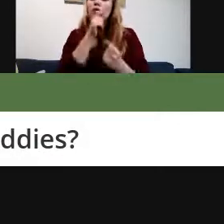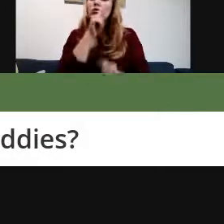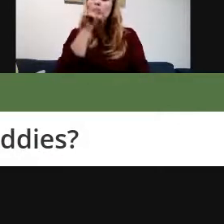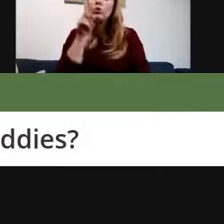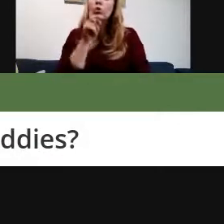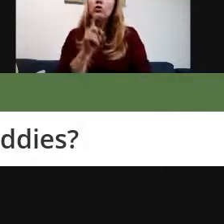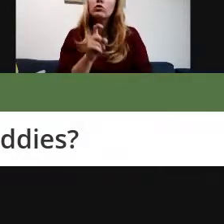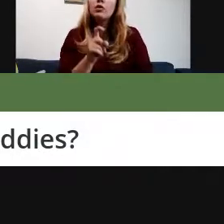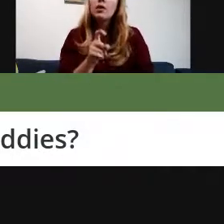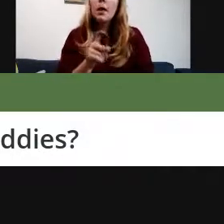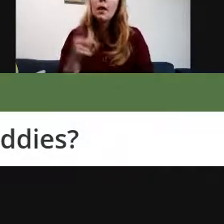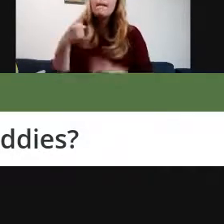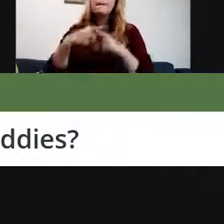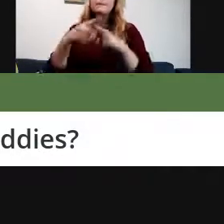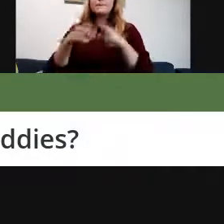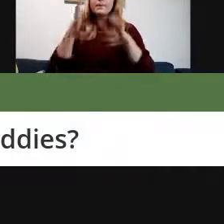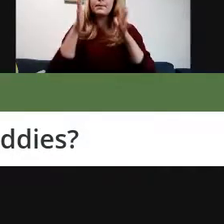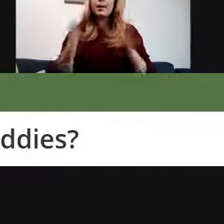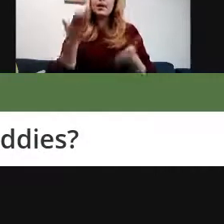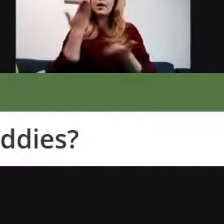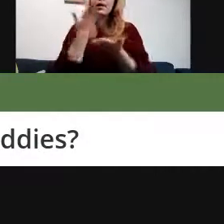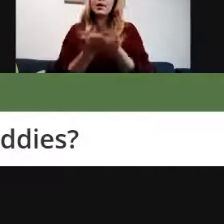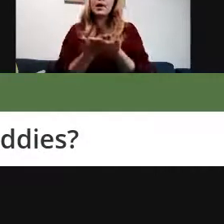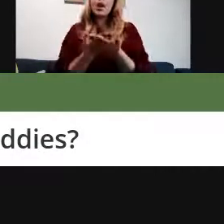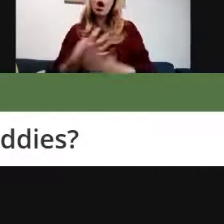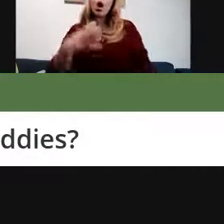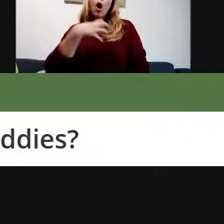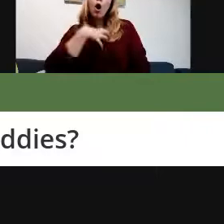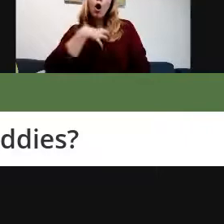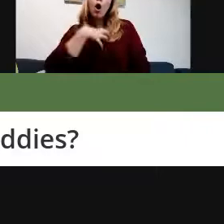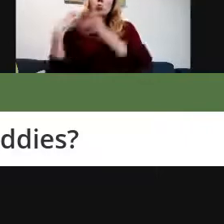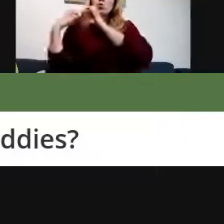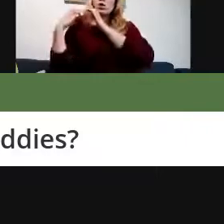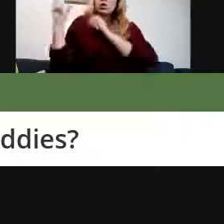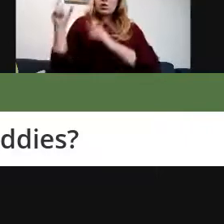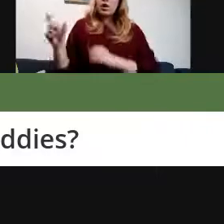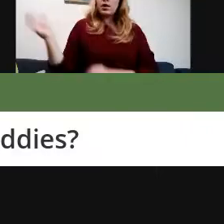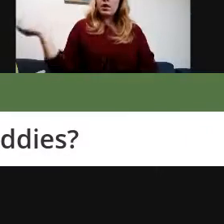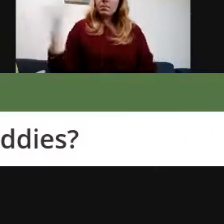players allowed to bring their own caddies to the event?